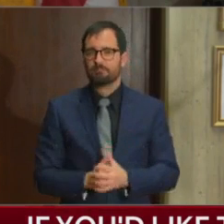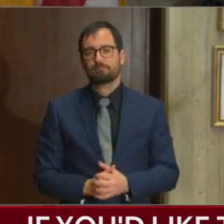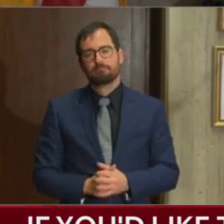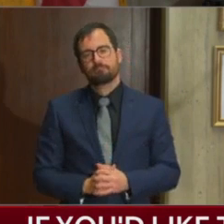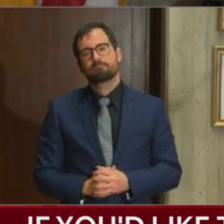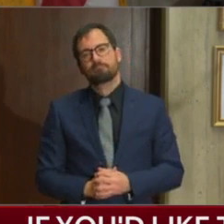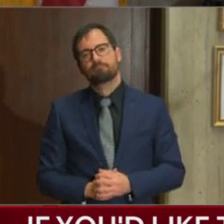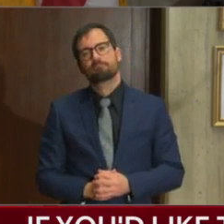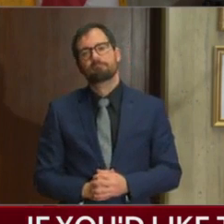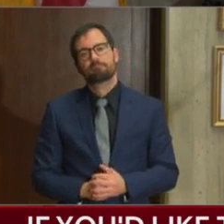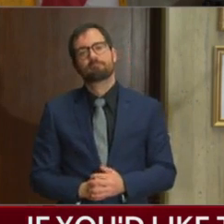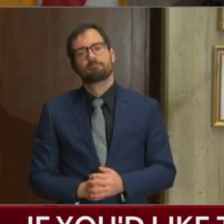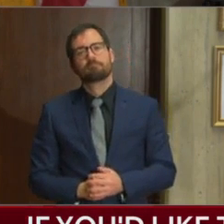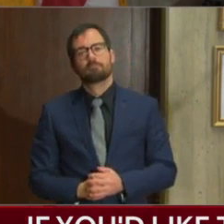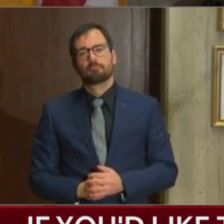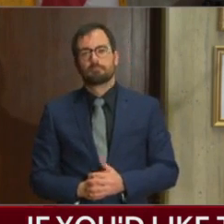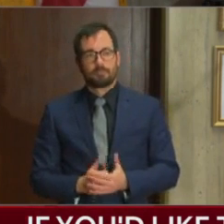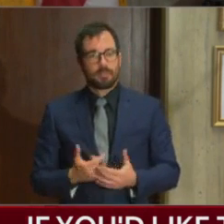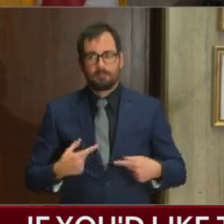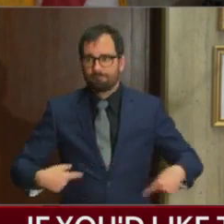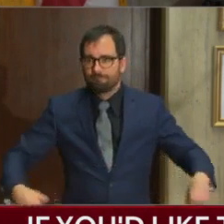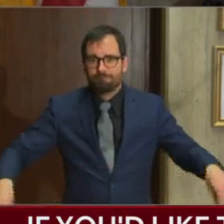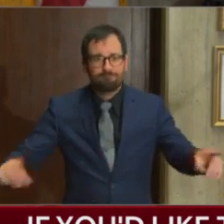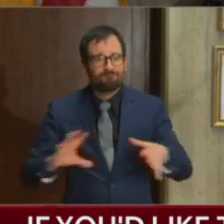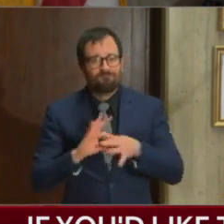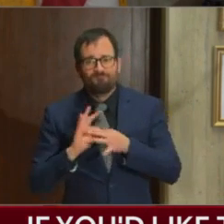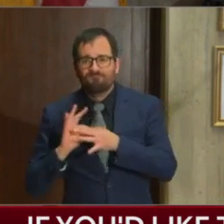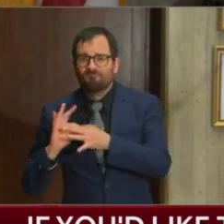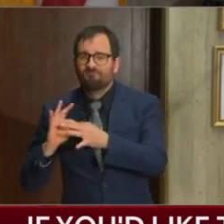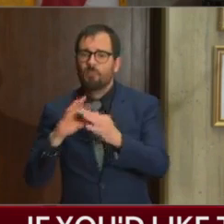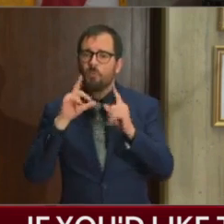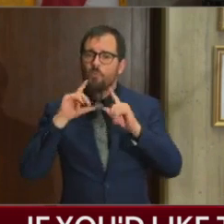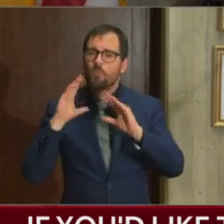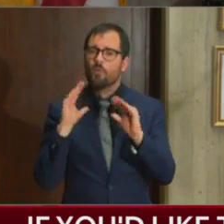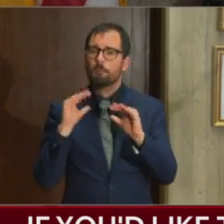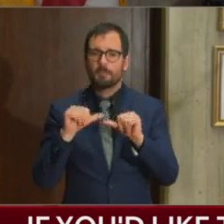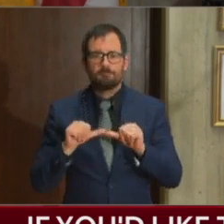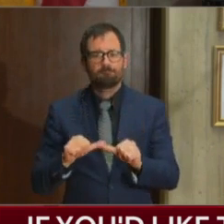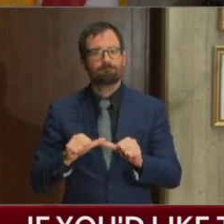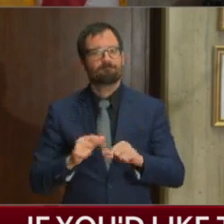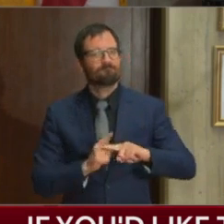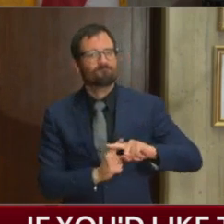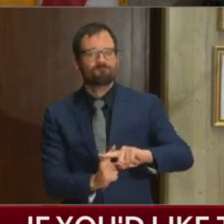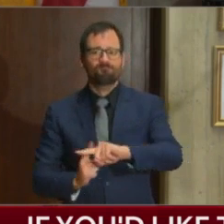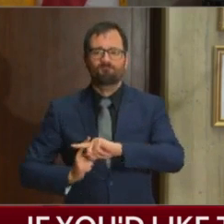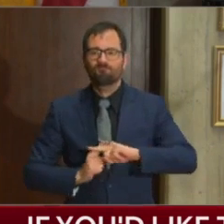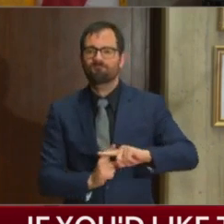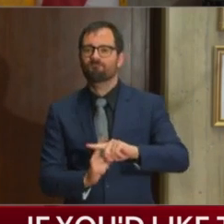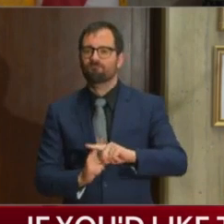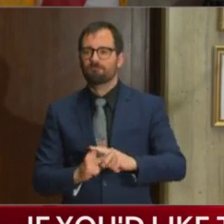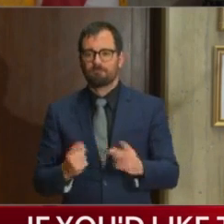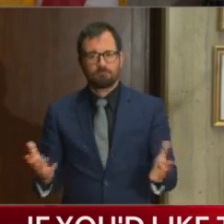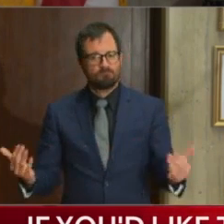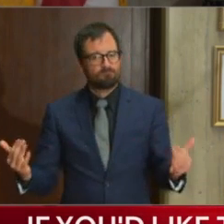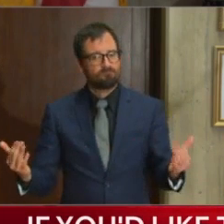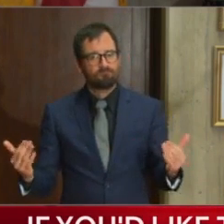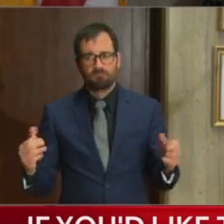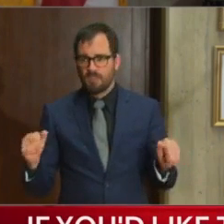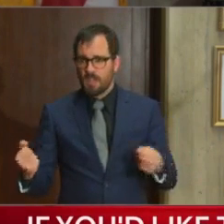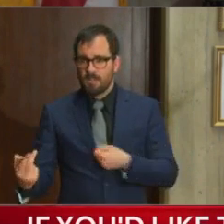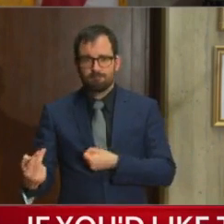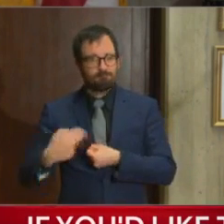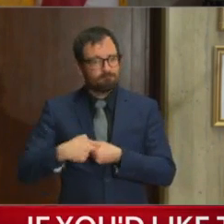Boston. Anyone can be part of it, and everyone should be part of it. Simply by choosing to practice